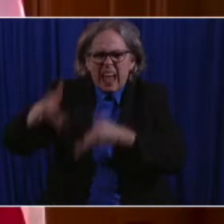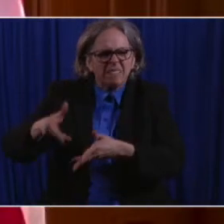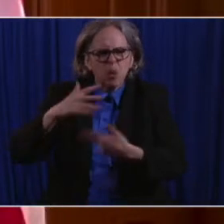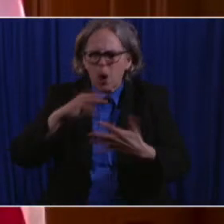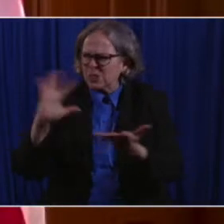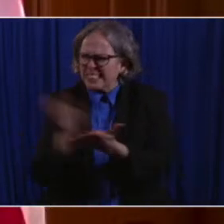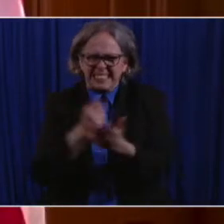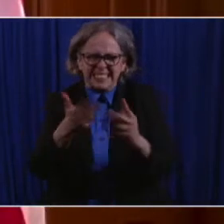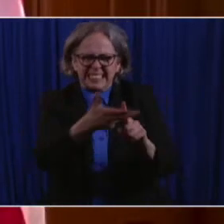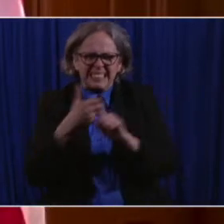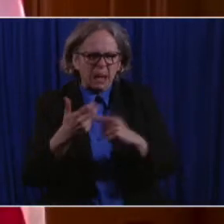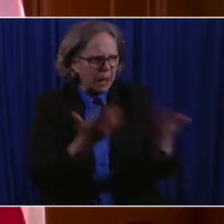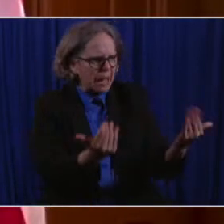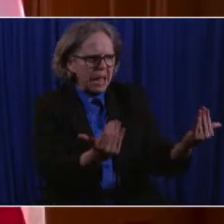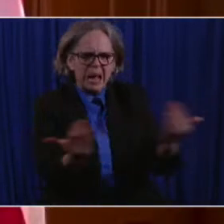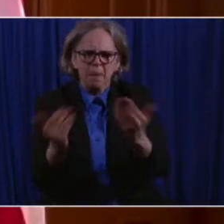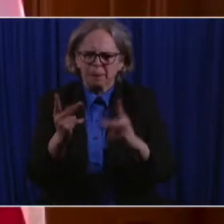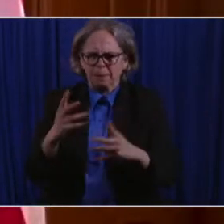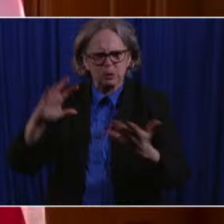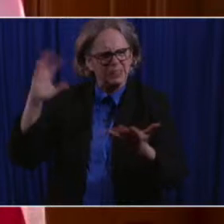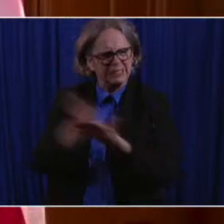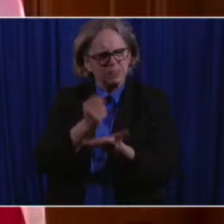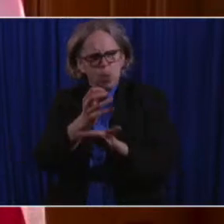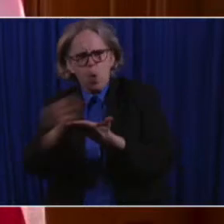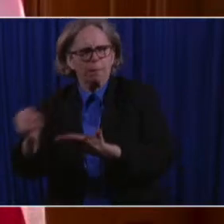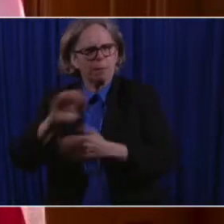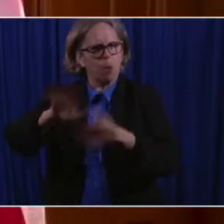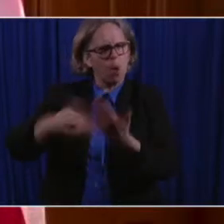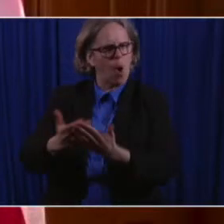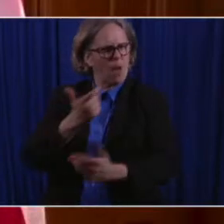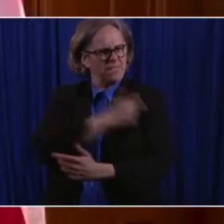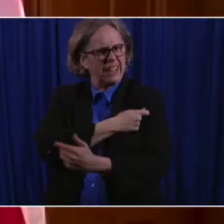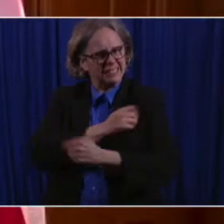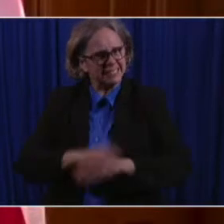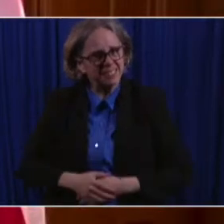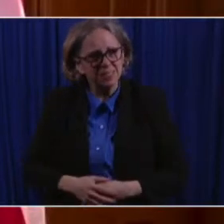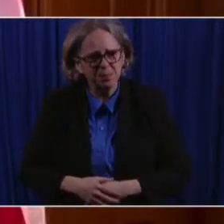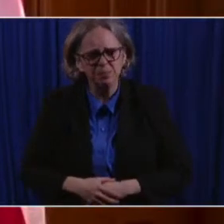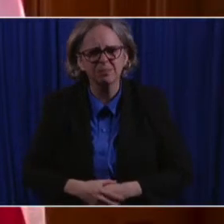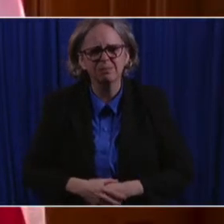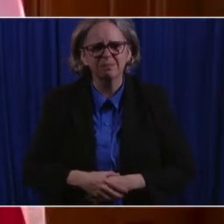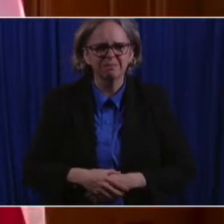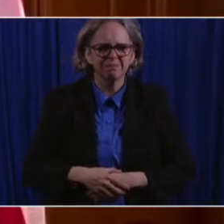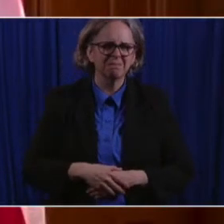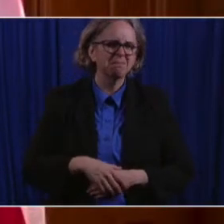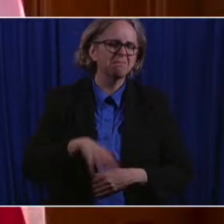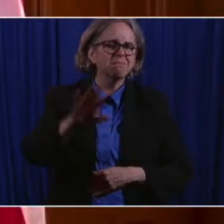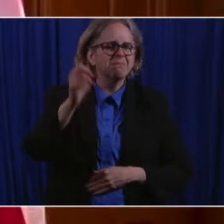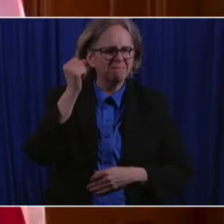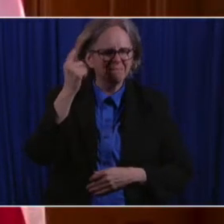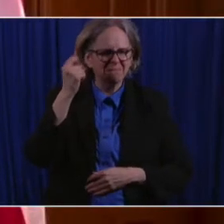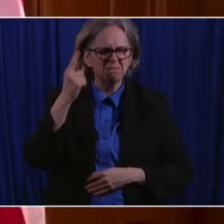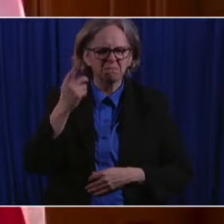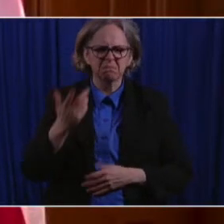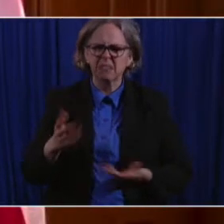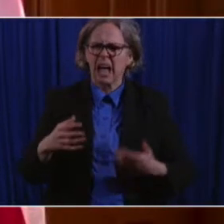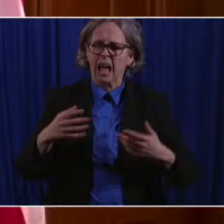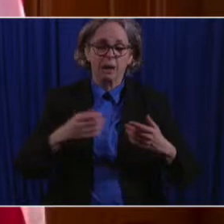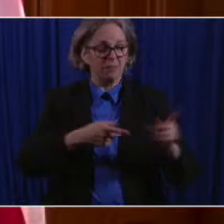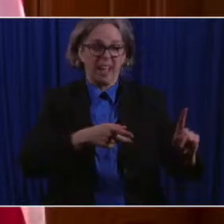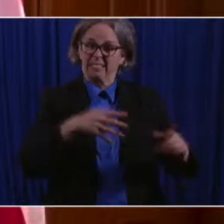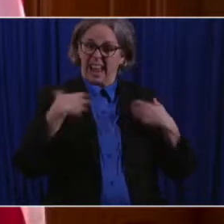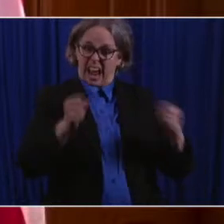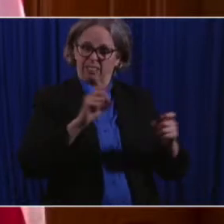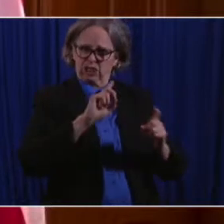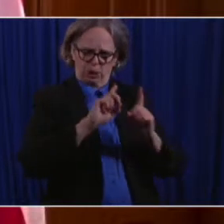what you've seen is I think about half of the health departments have opened up, at least a number of them have, and some